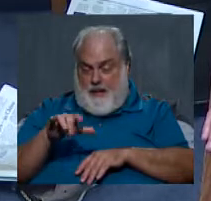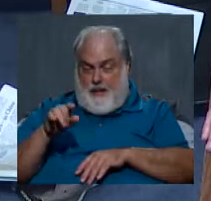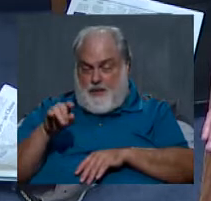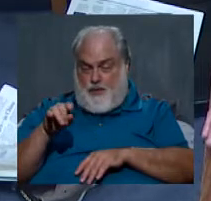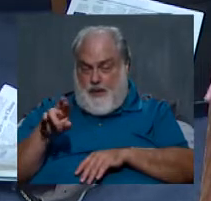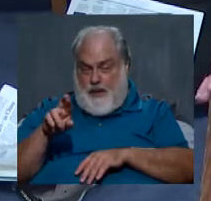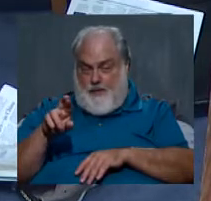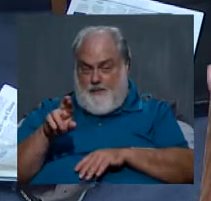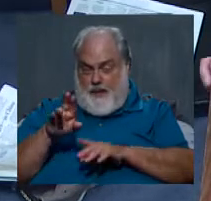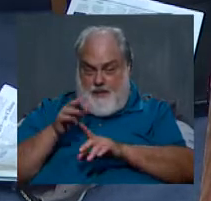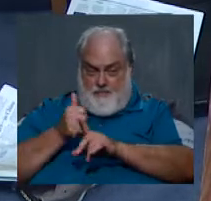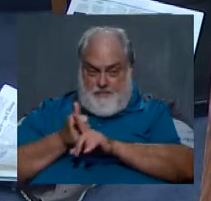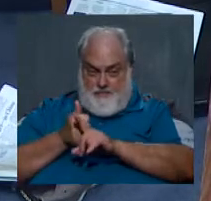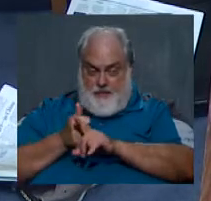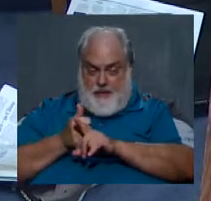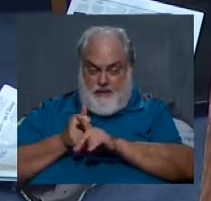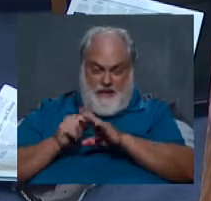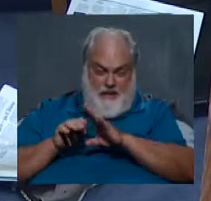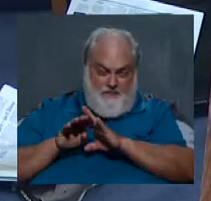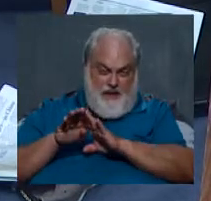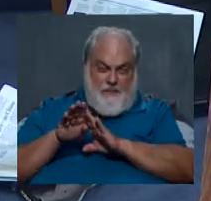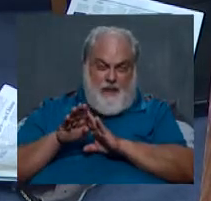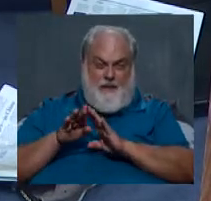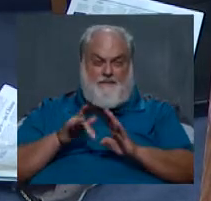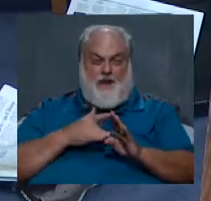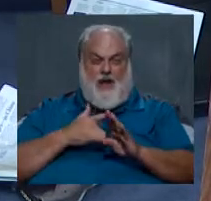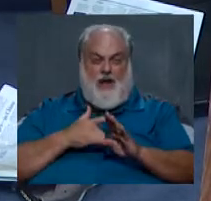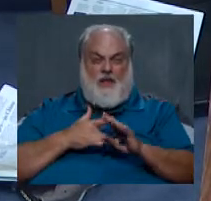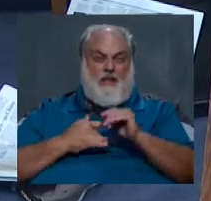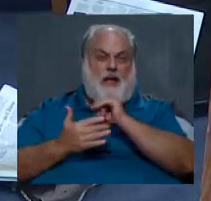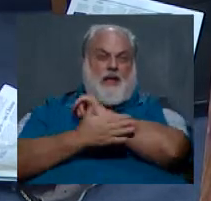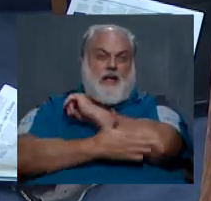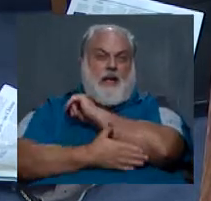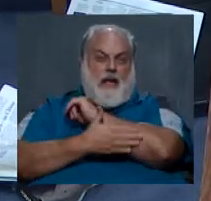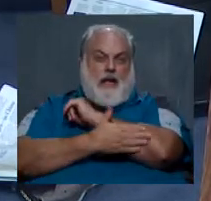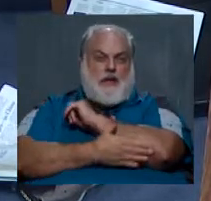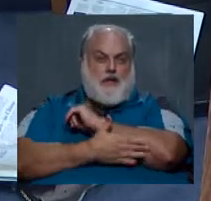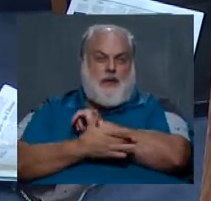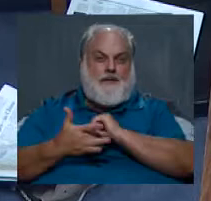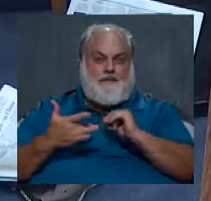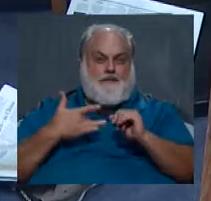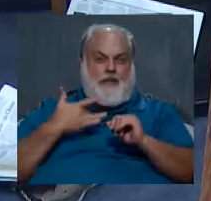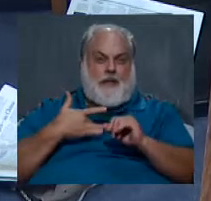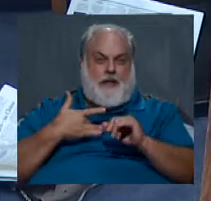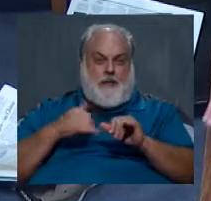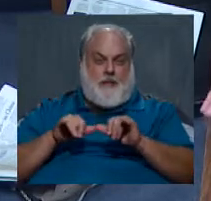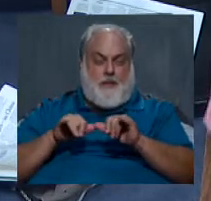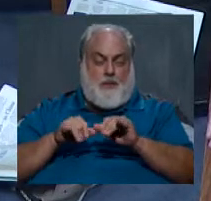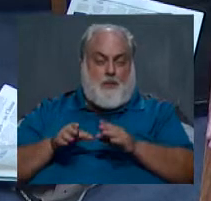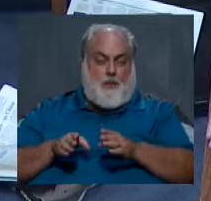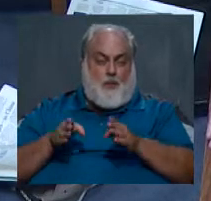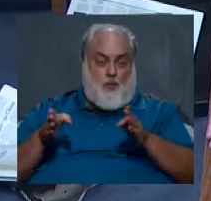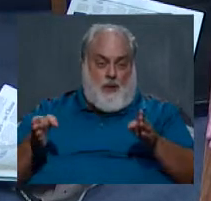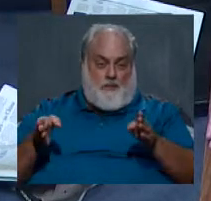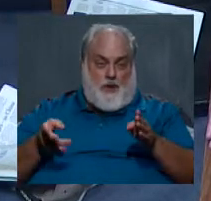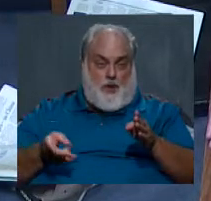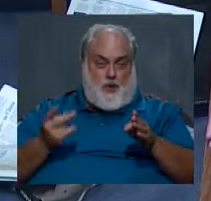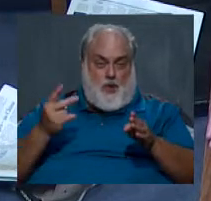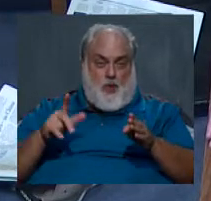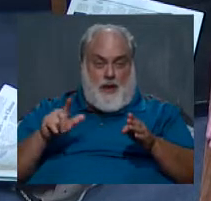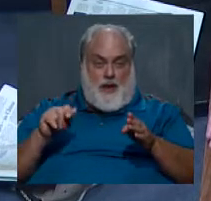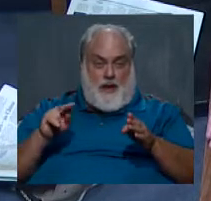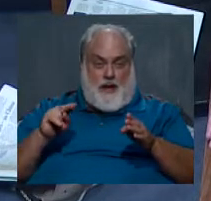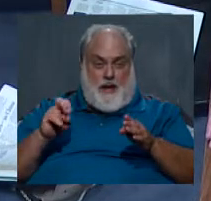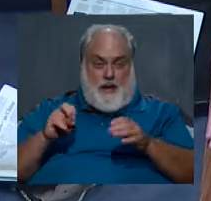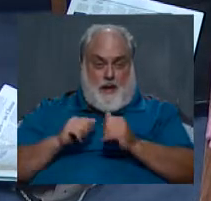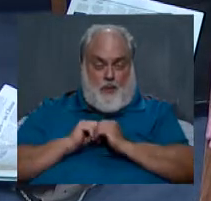so that it could retain its country lane feel. It would be improved and widened to be two-lane road with